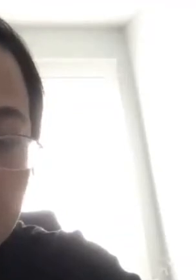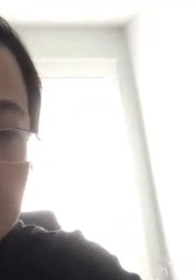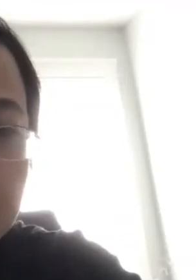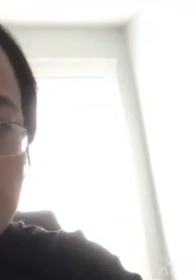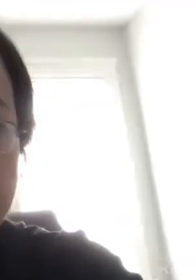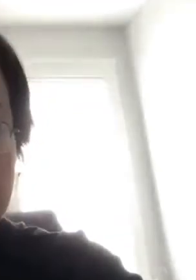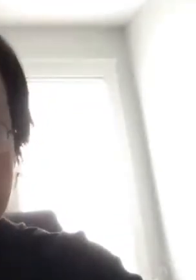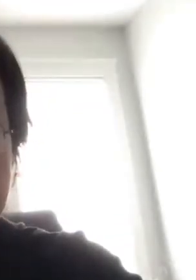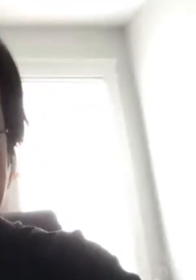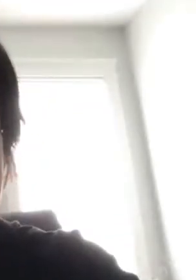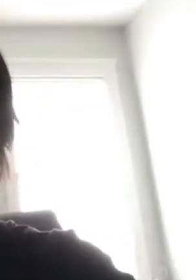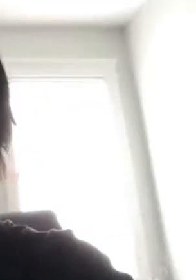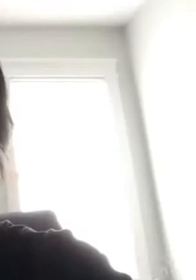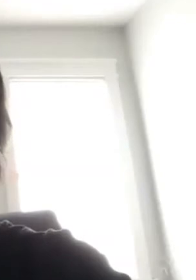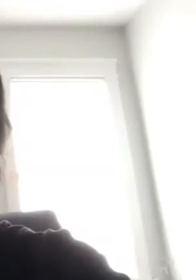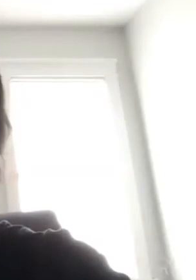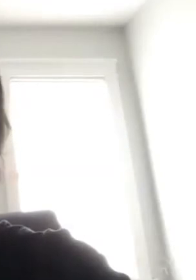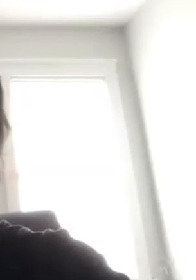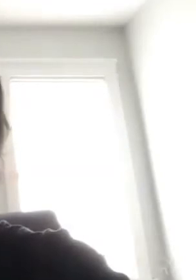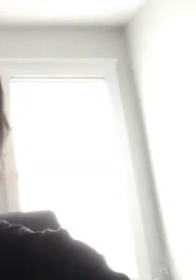right?